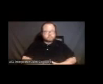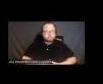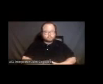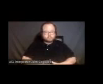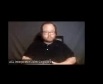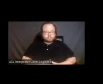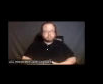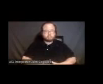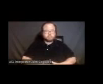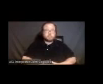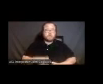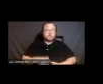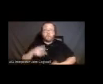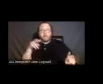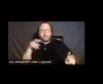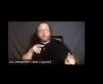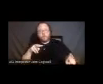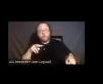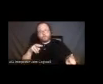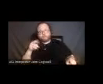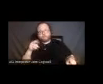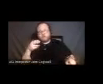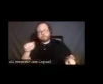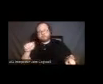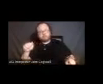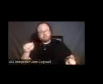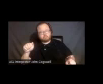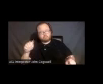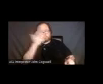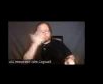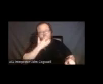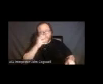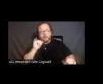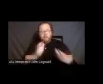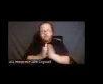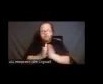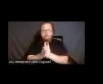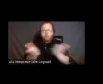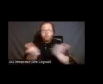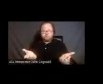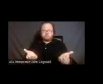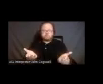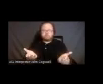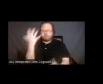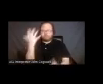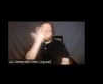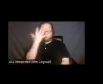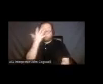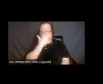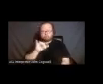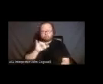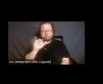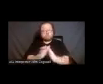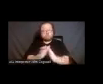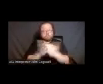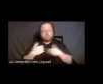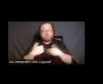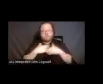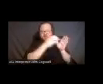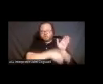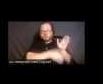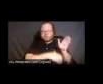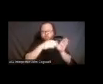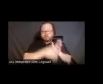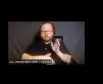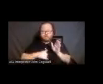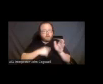Alrighty. So when you look at MHSA, it looks a little bit like a book. And that book has chapters, and we call